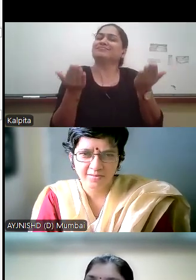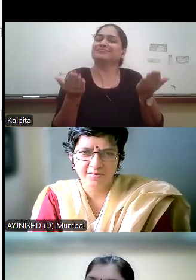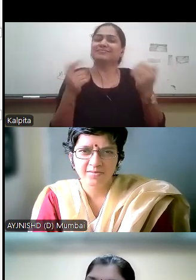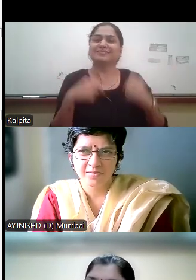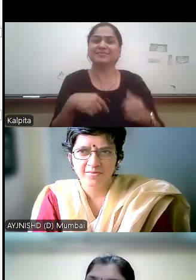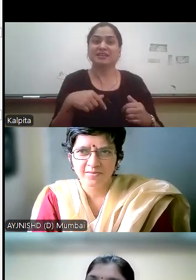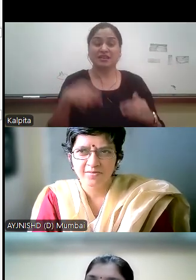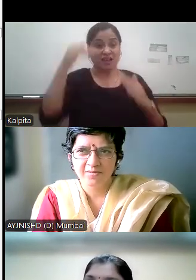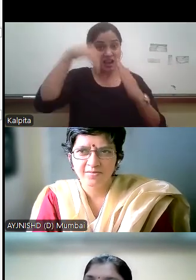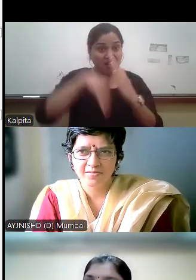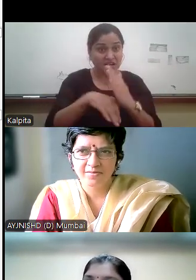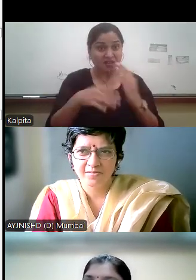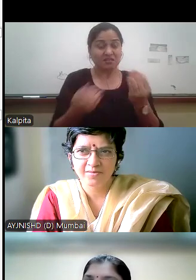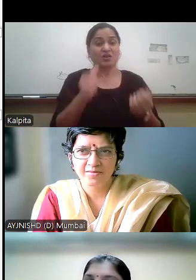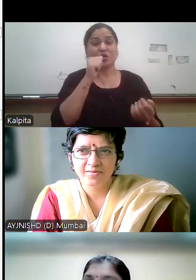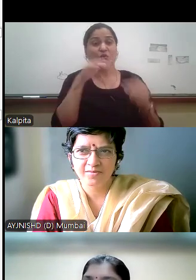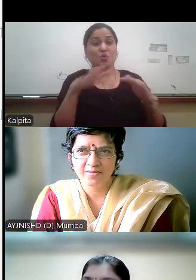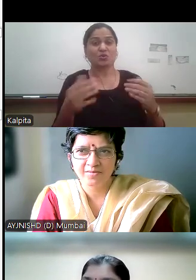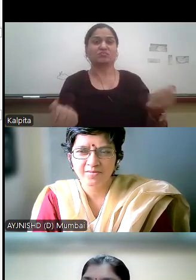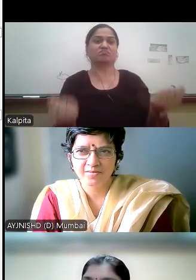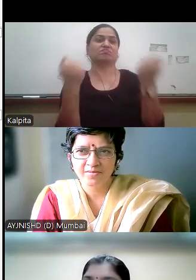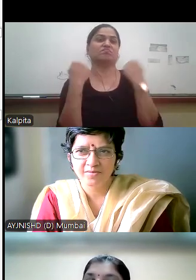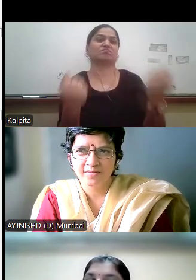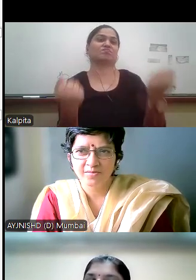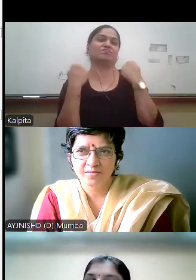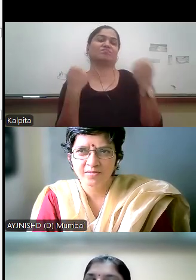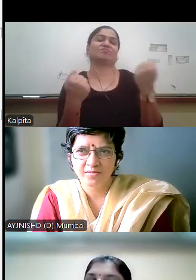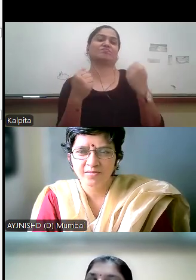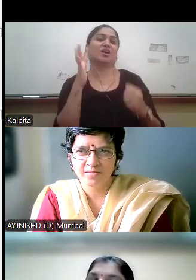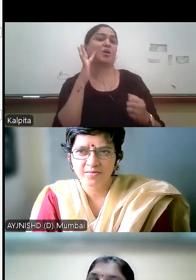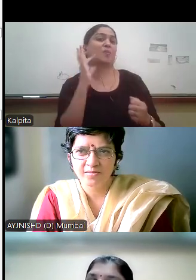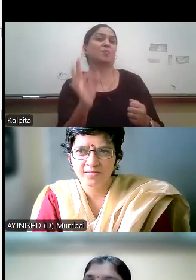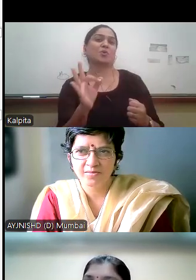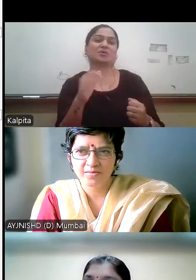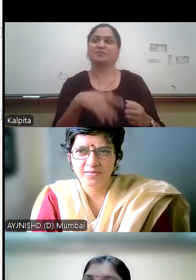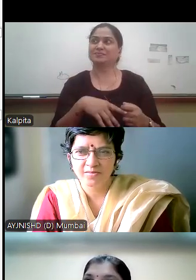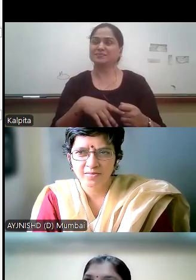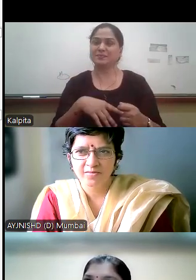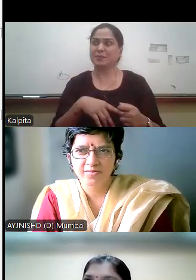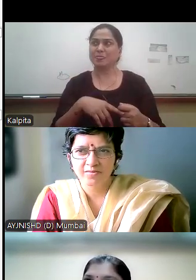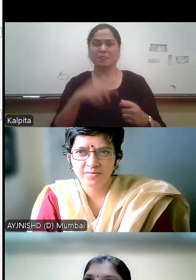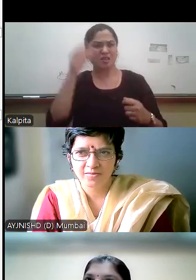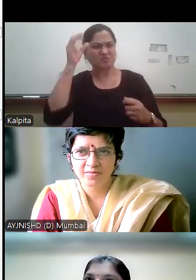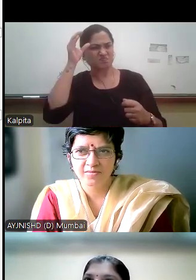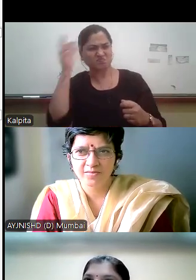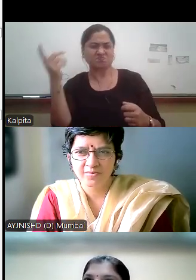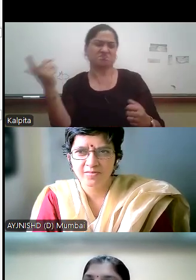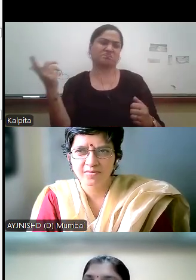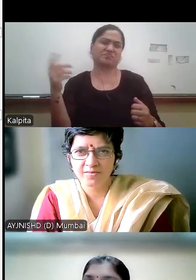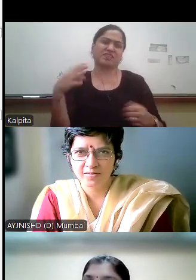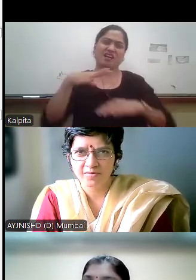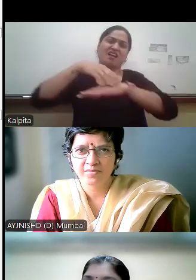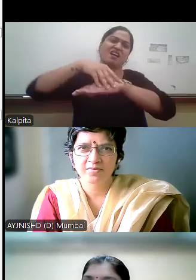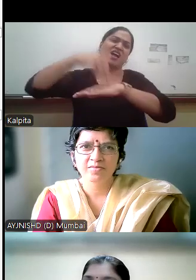exercises under the water, the tone normalizes very easily. Then we can use creative skills, movement therapy, guiding